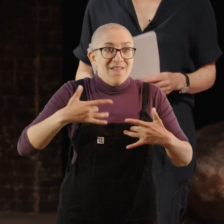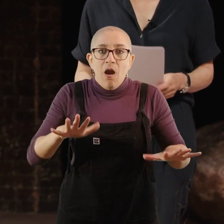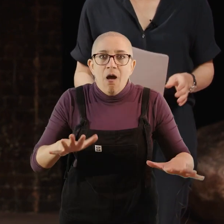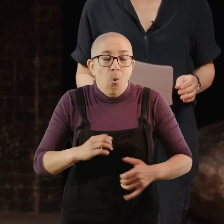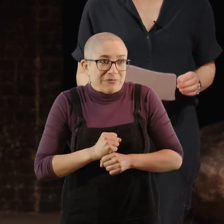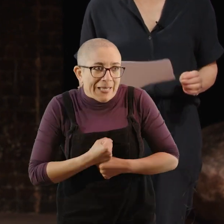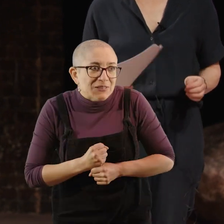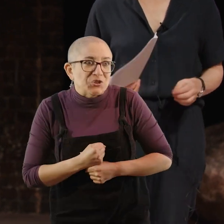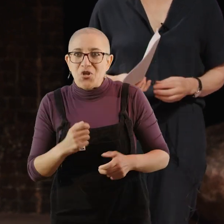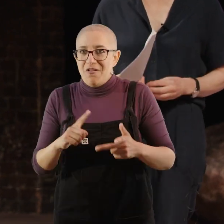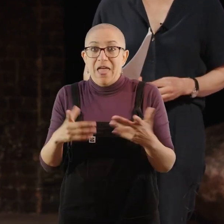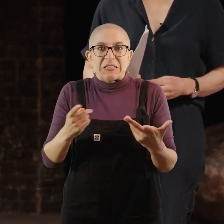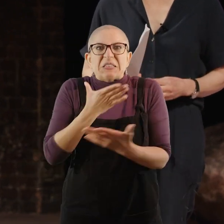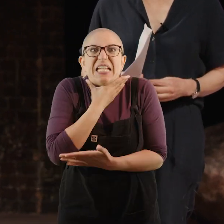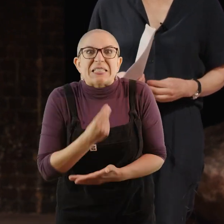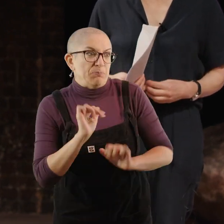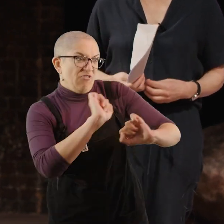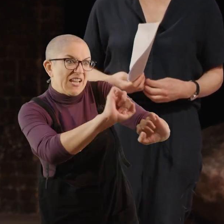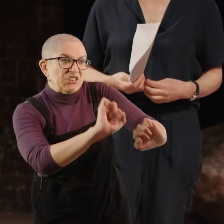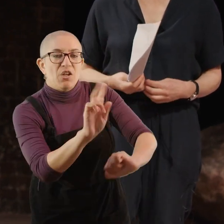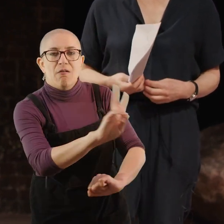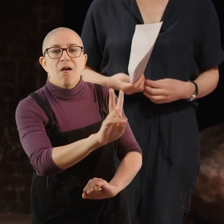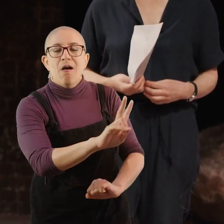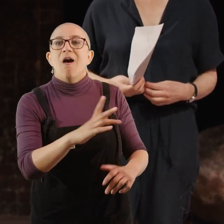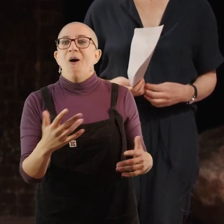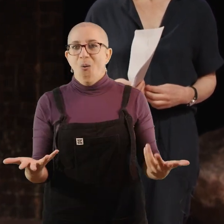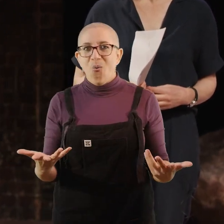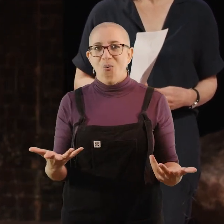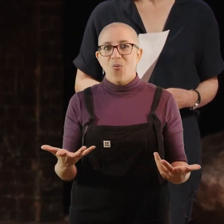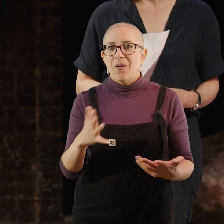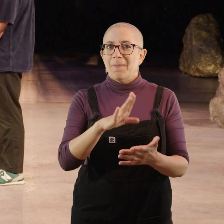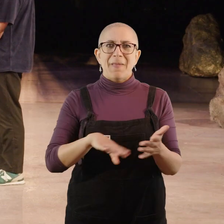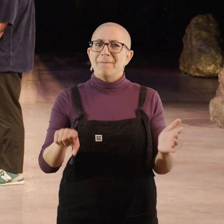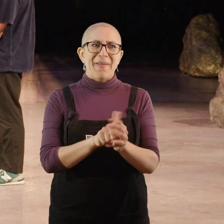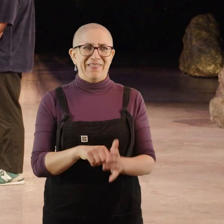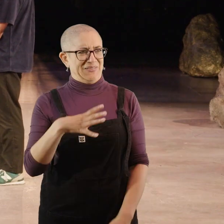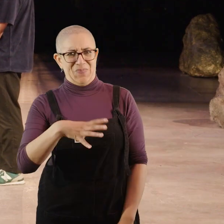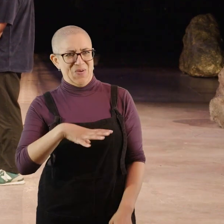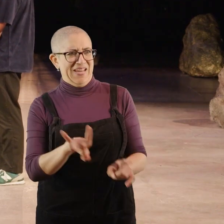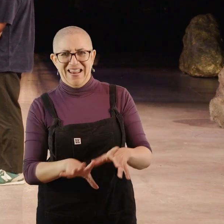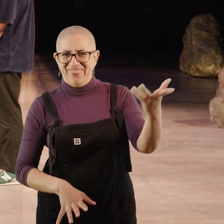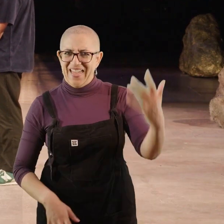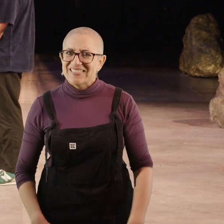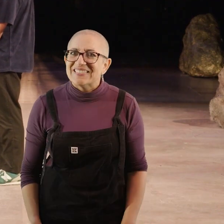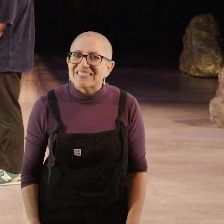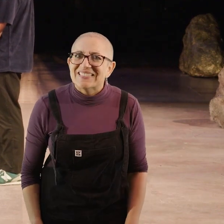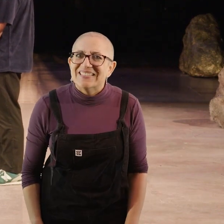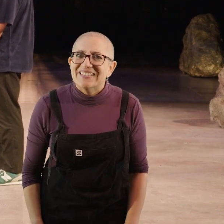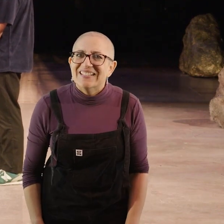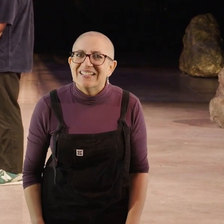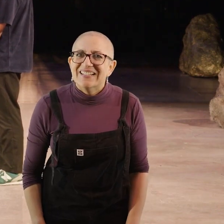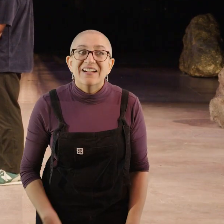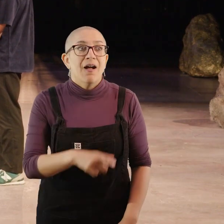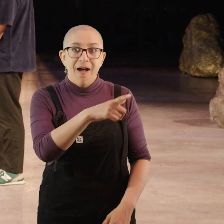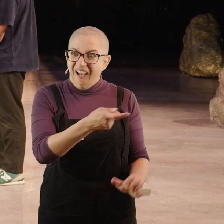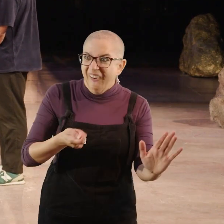Tension and the desperation that it's not been what Macbeth wanted it to be. You know, that they've secured this